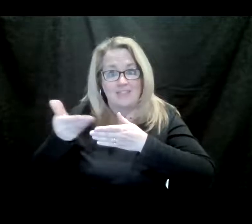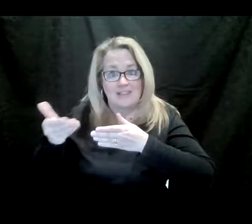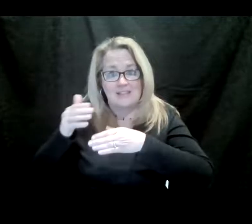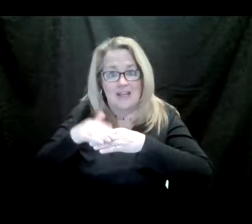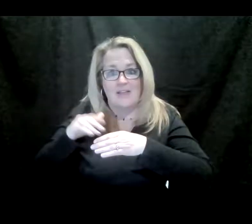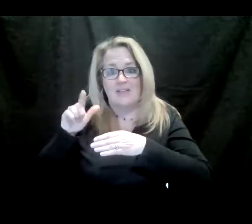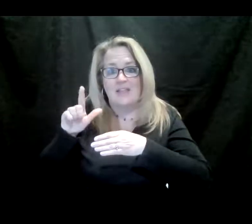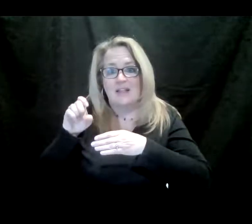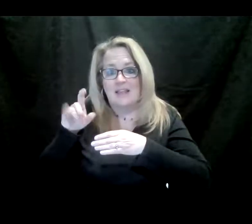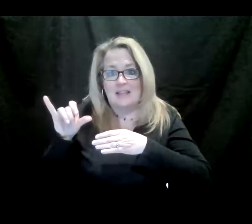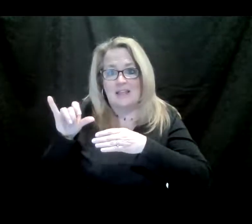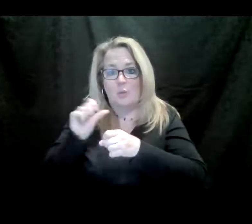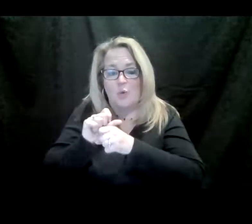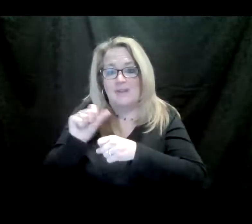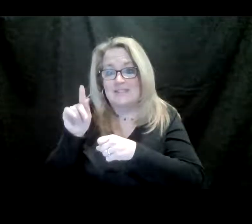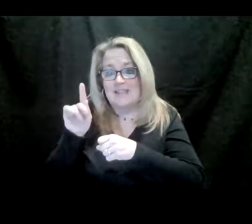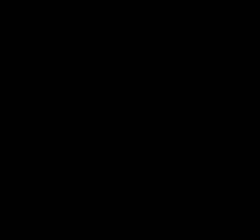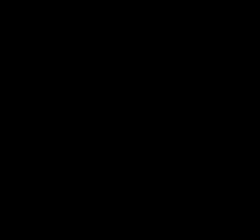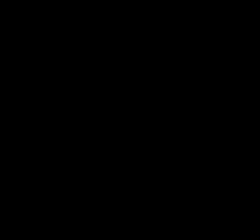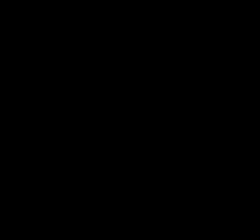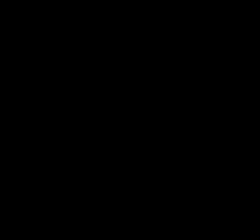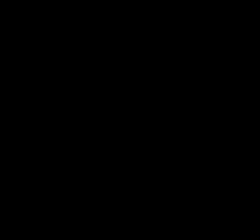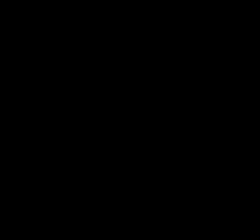chat. Thank you. Thank you, Kristen.